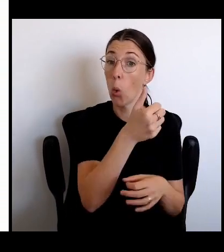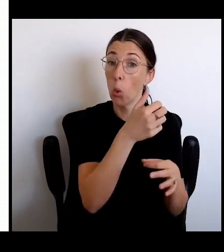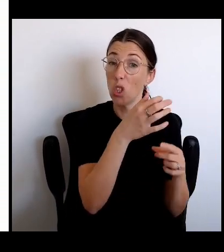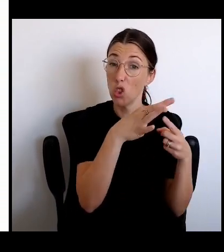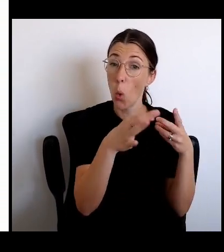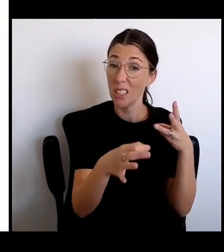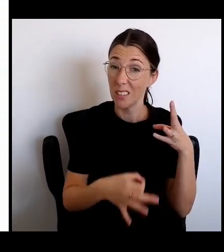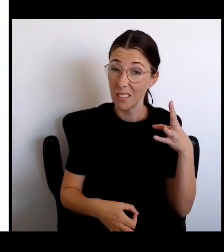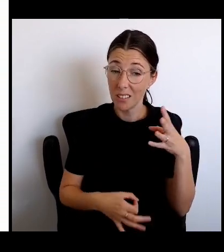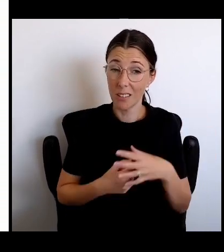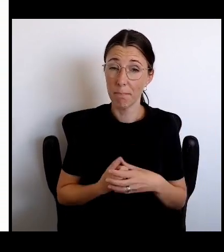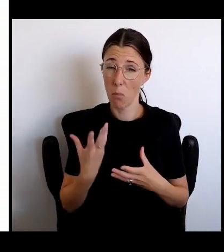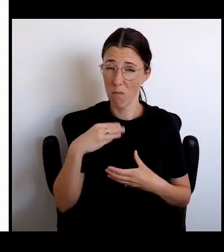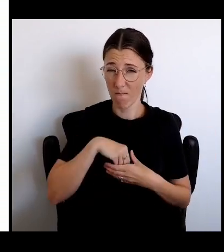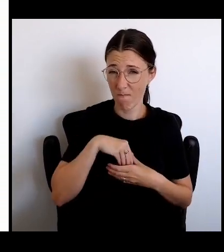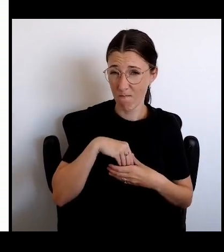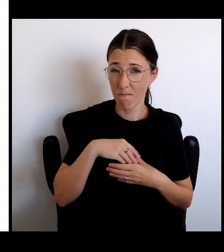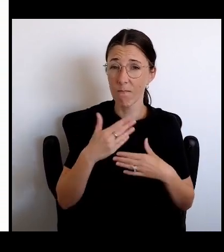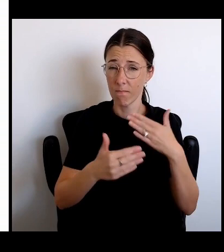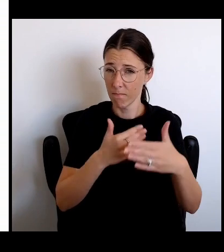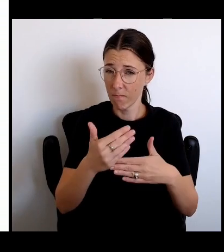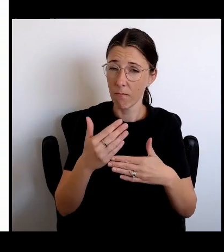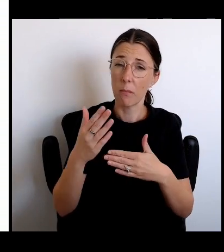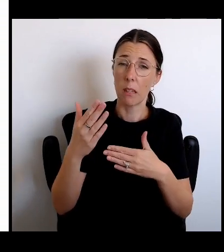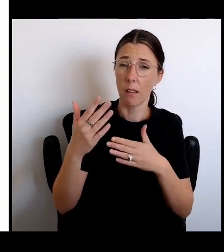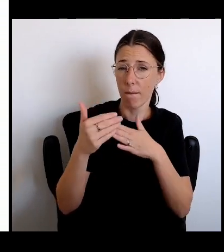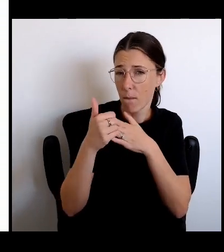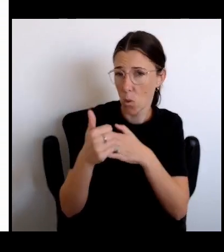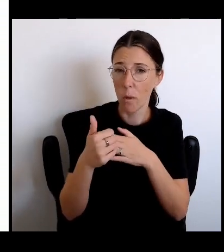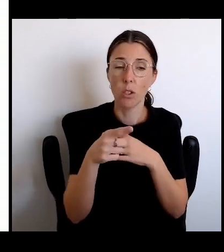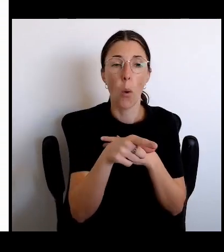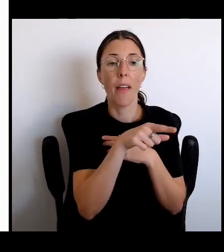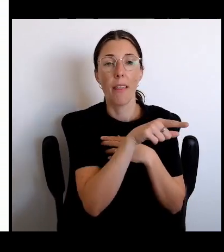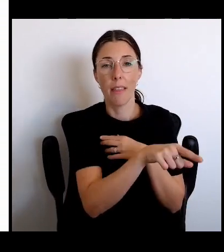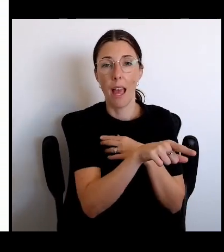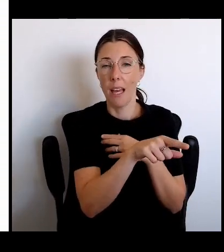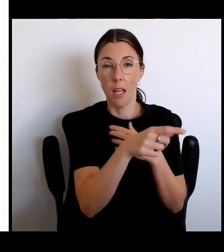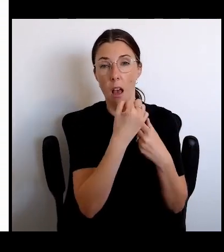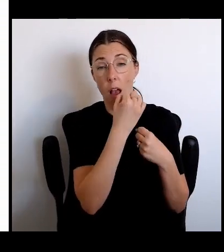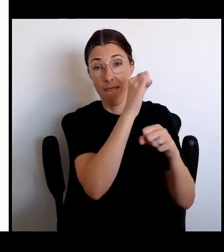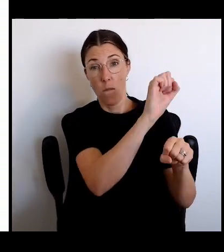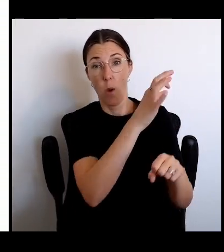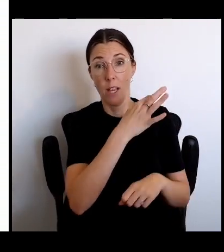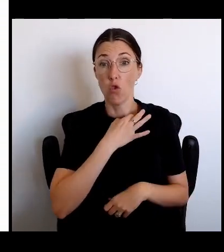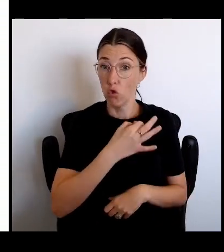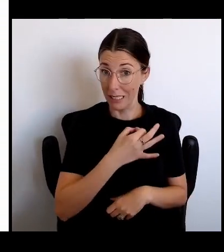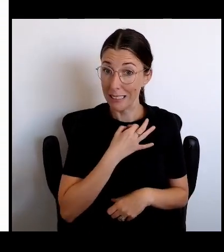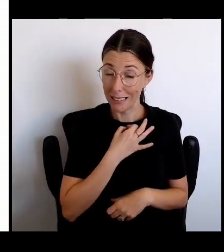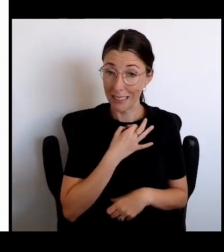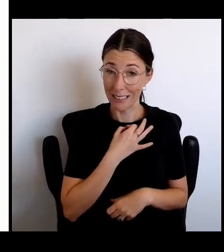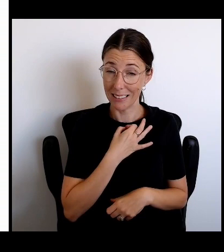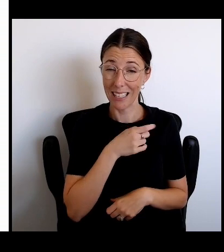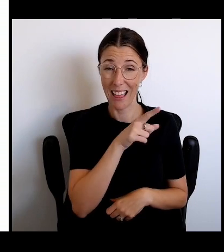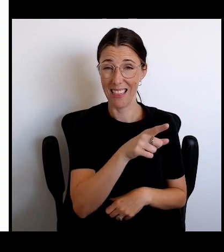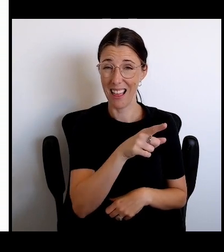and nature. So they tend to move away from taking risks, and they're deeply committed to